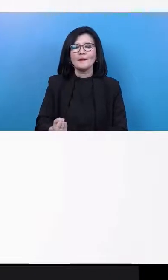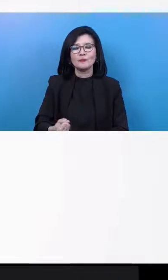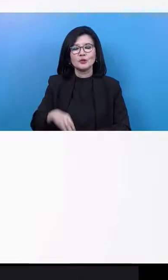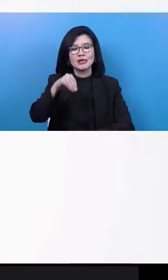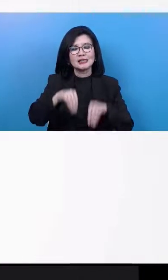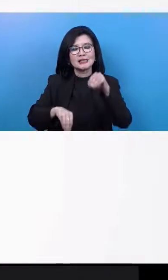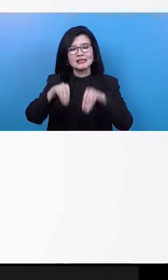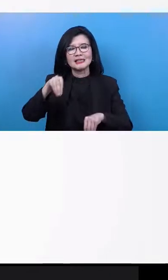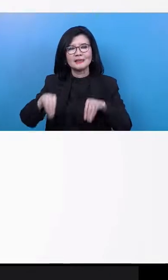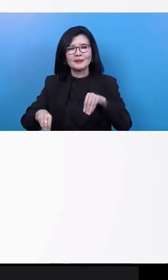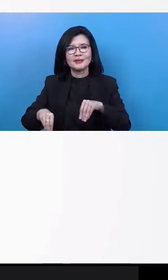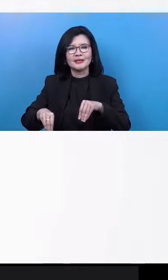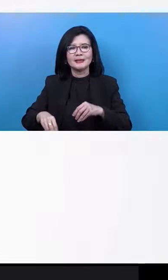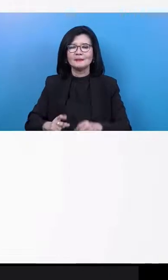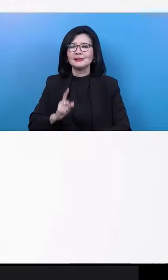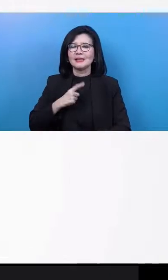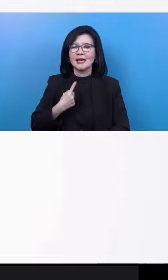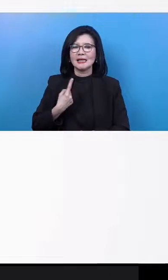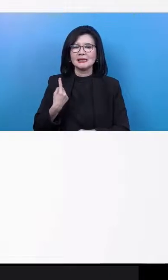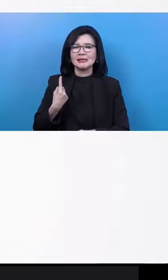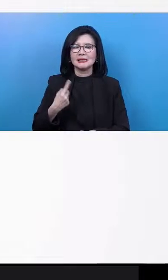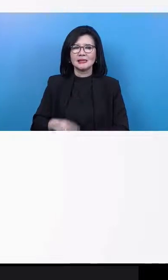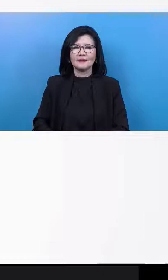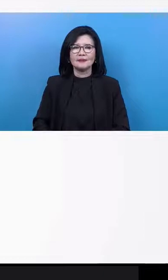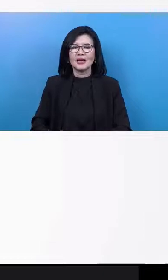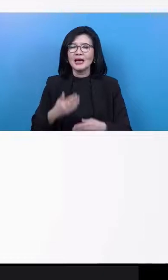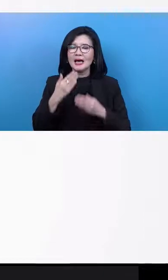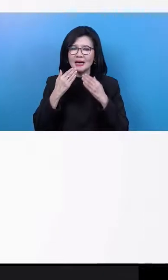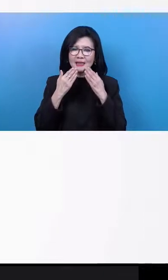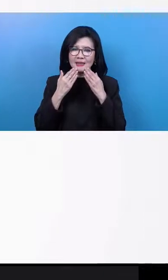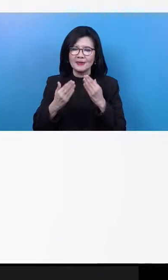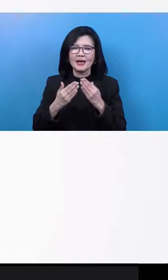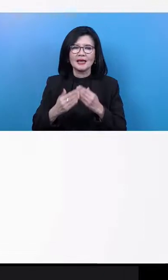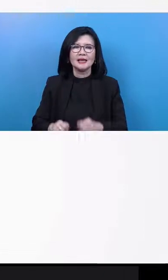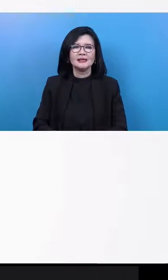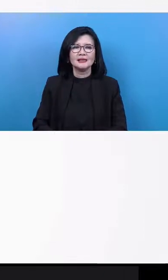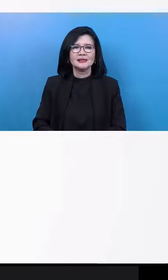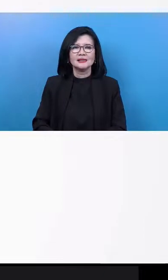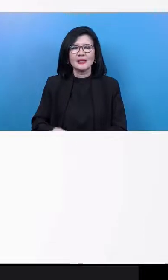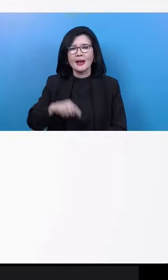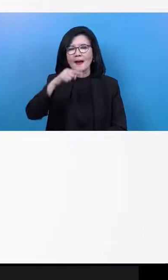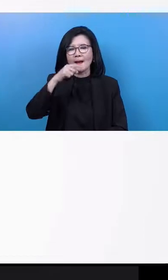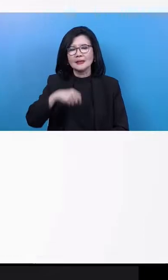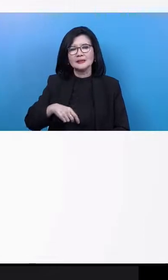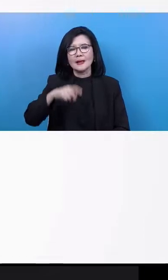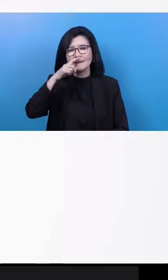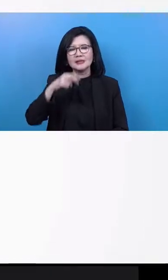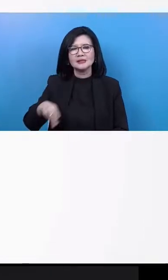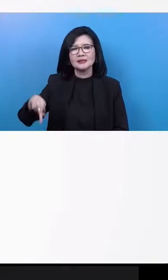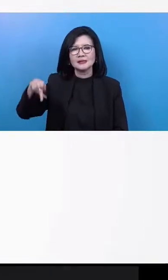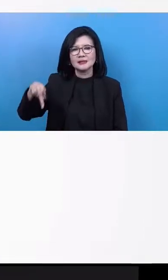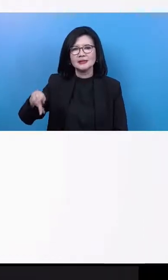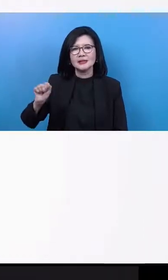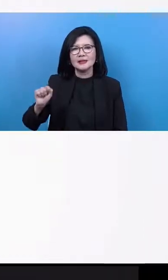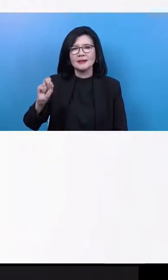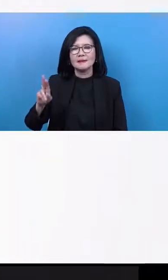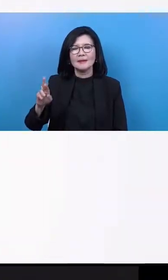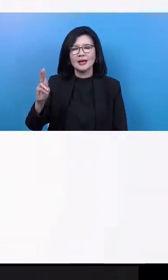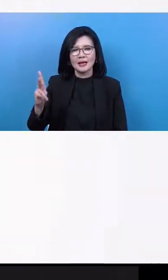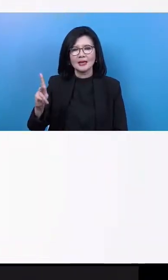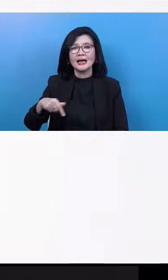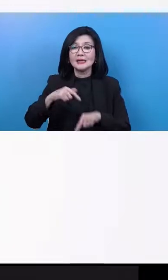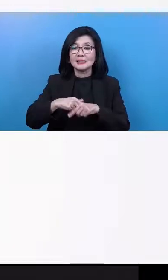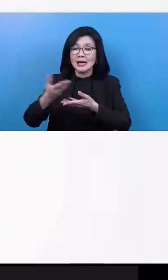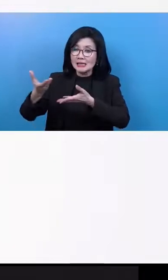that. We will now move to our panel discussion. And for our panel discussion today, we already have